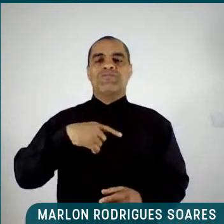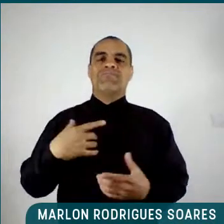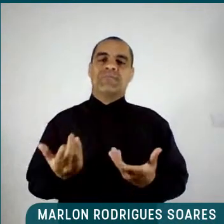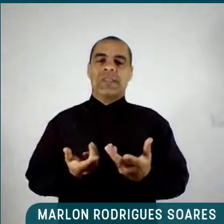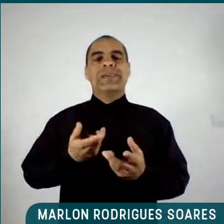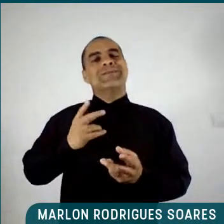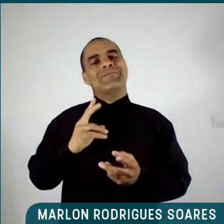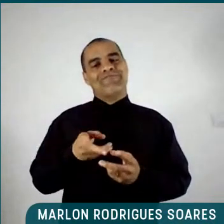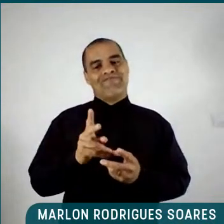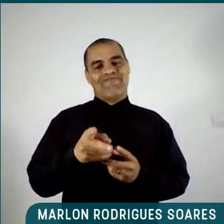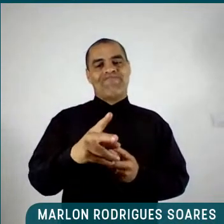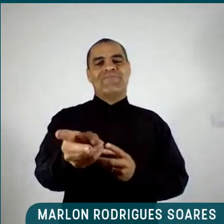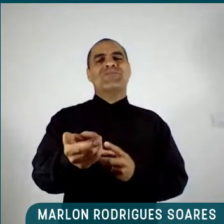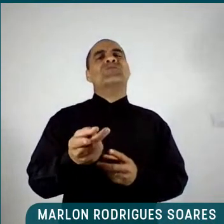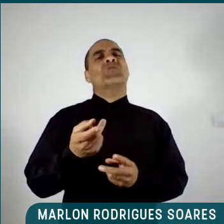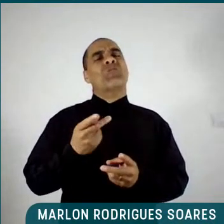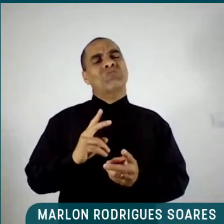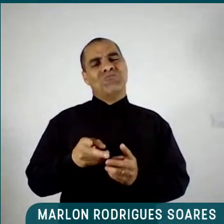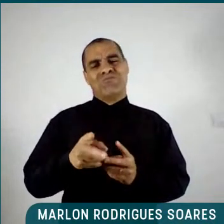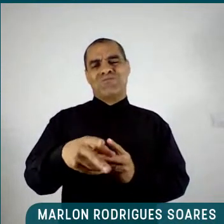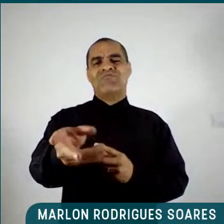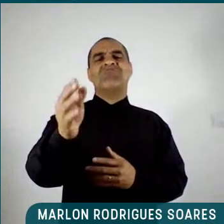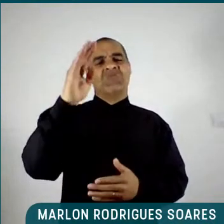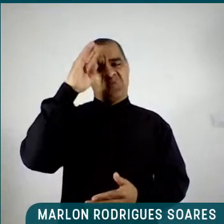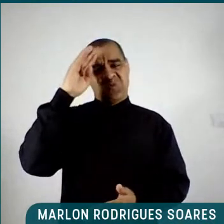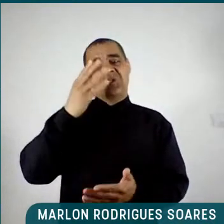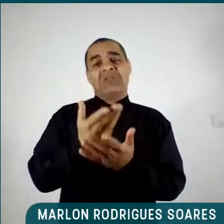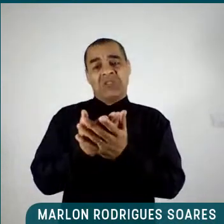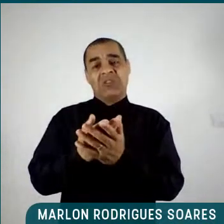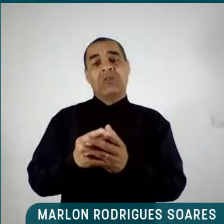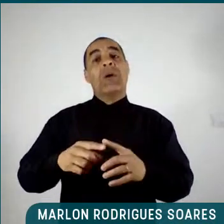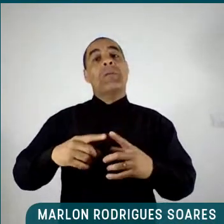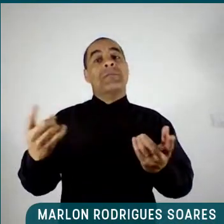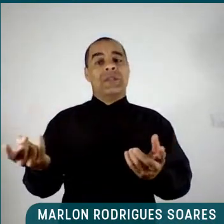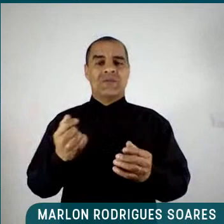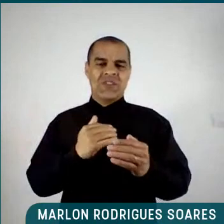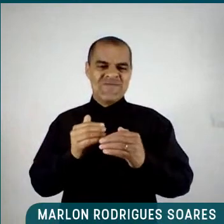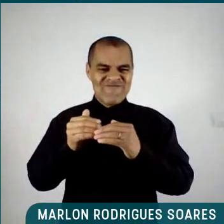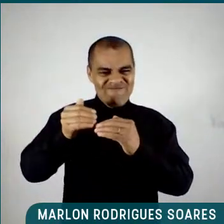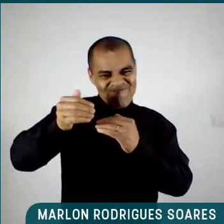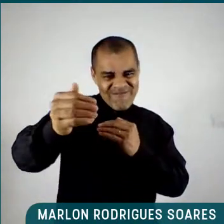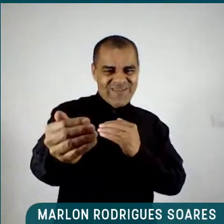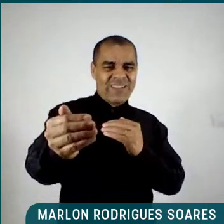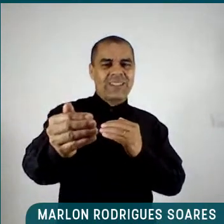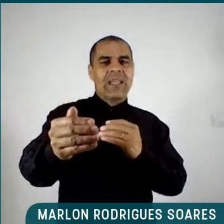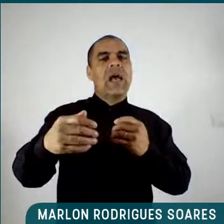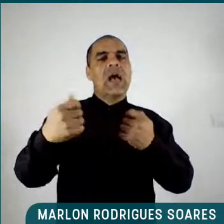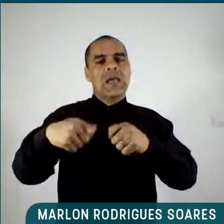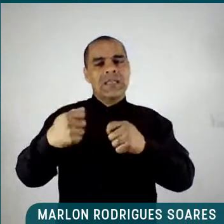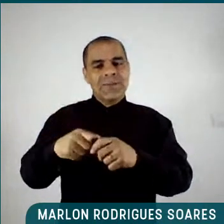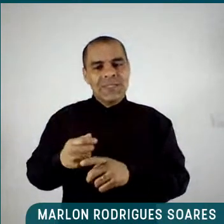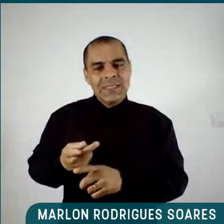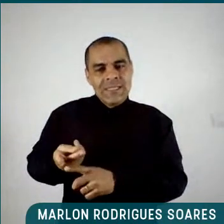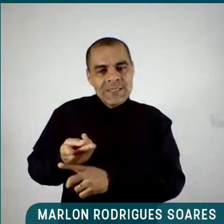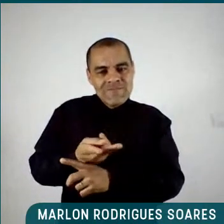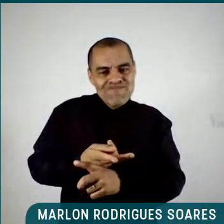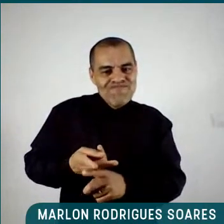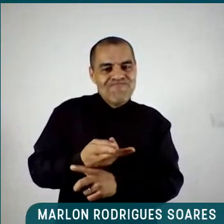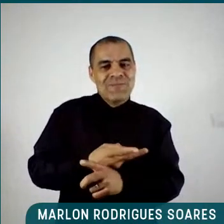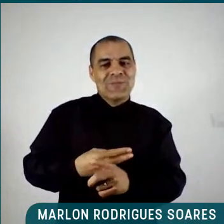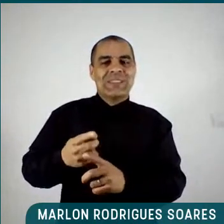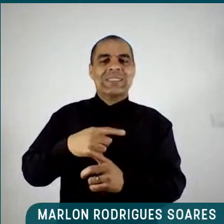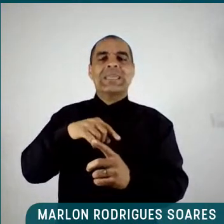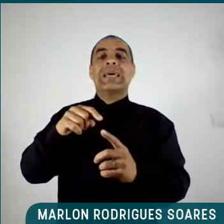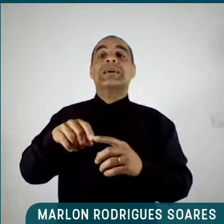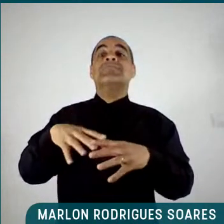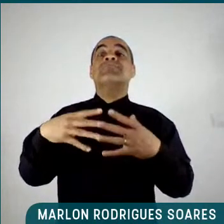transphobic. And this is our reality. And I believe that this will continue for a long time. Even though we are trying to